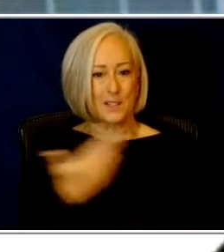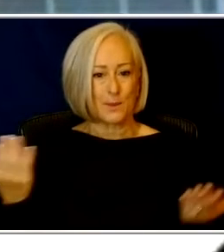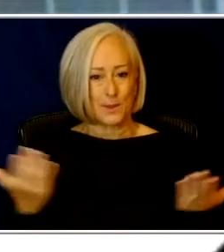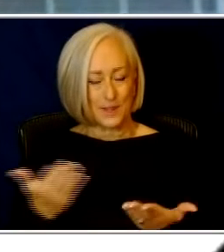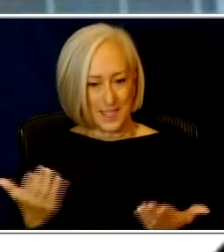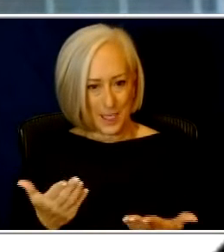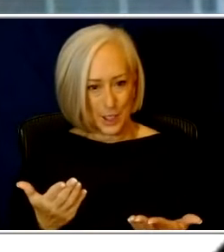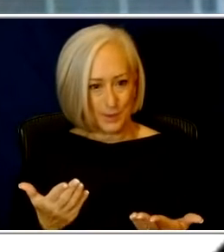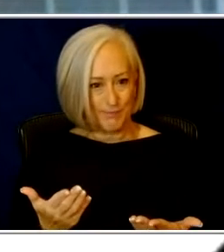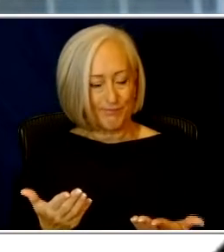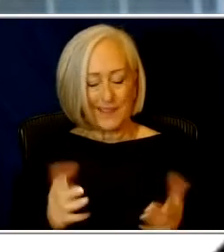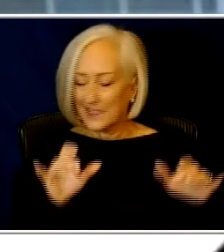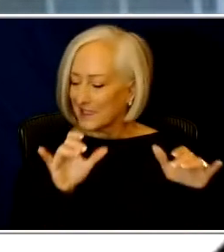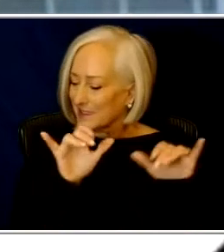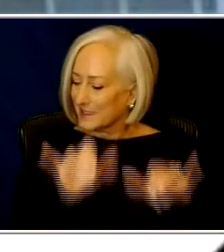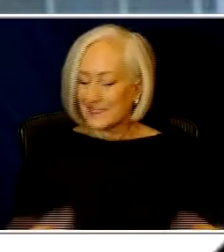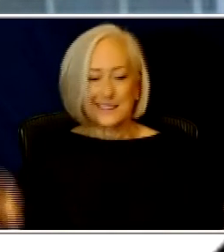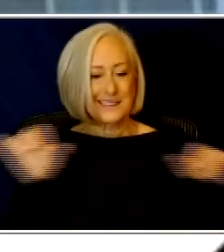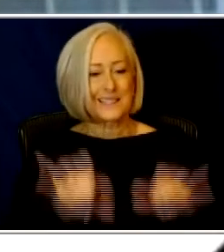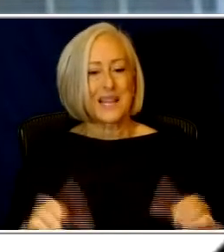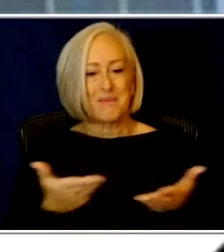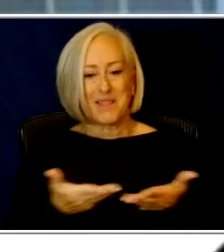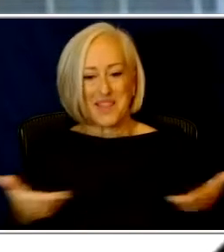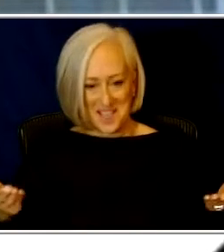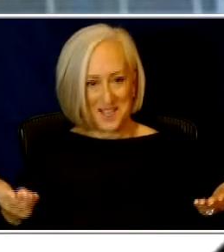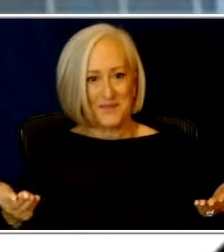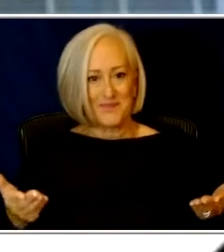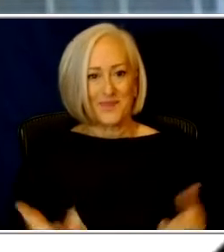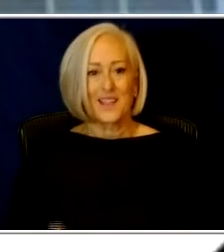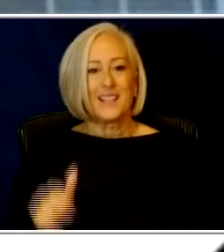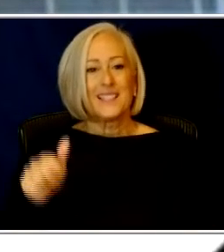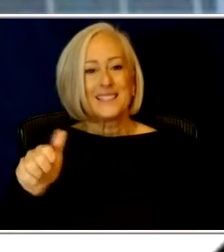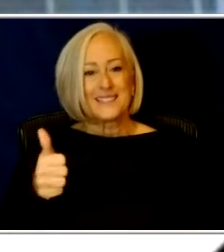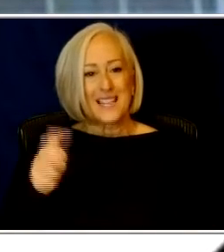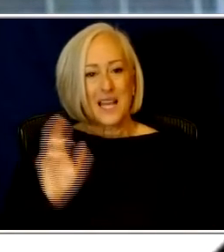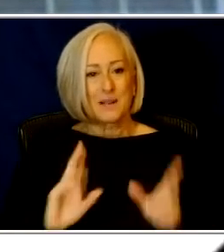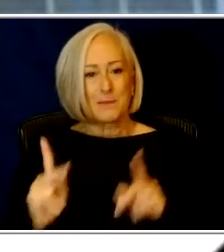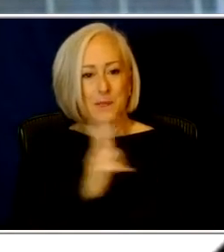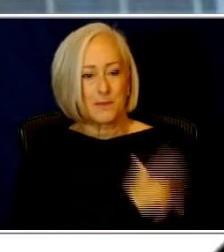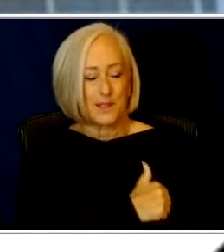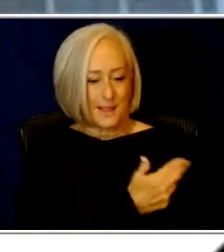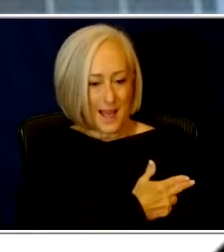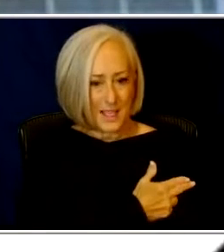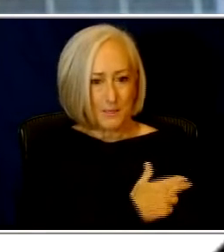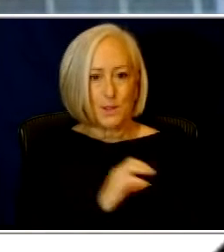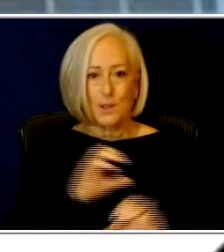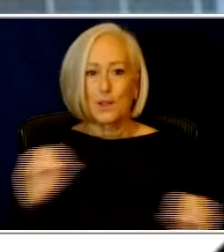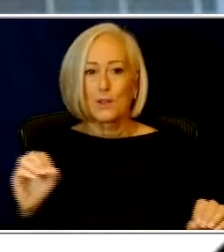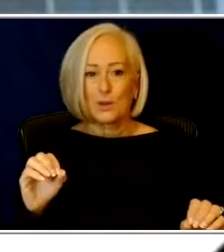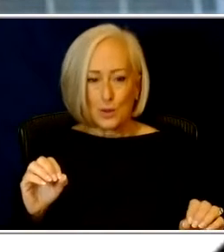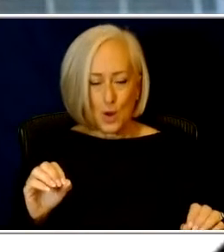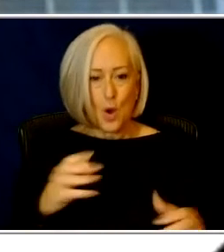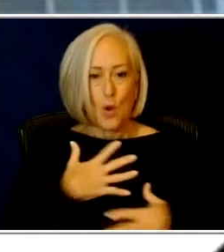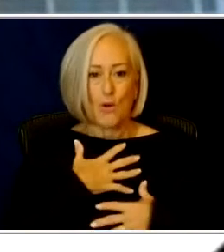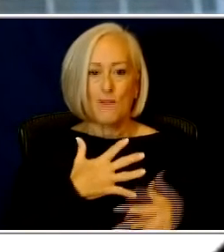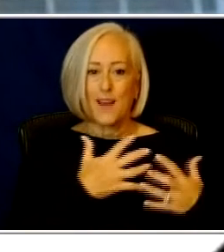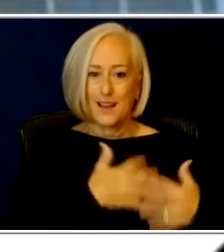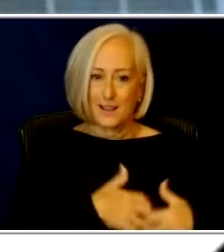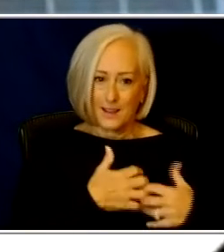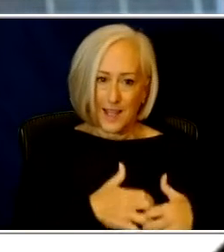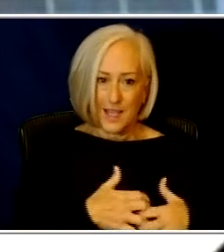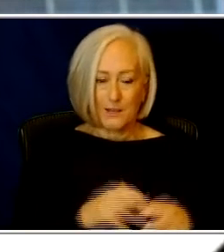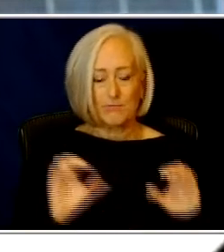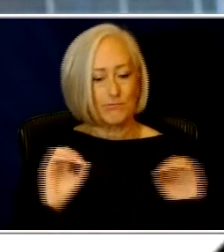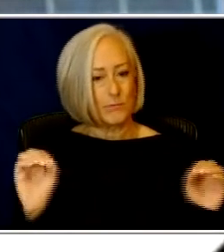story is identical. We have 10 people in the hospital. We have nobody on a ventilator, nobody in the ICU. Positivity rates are low. We're running about,